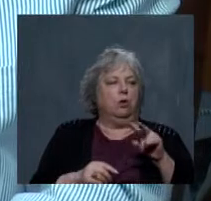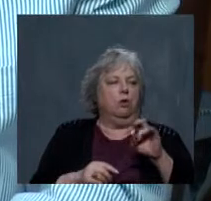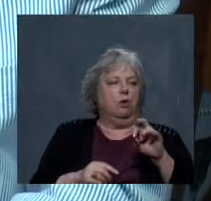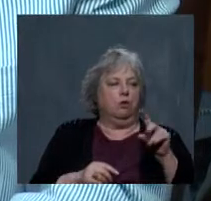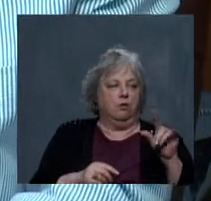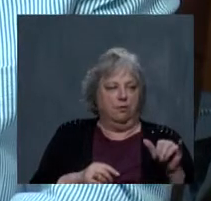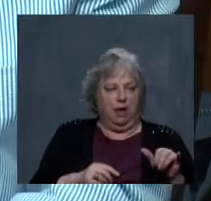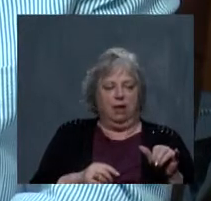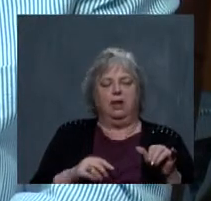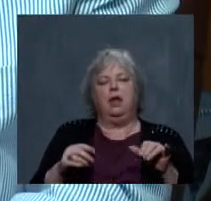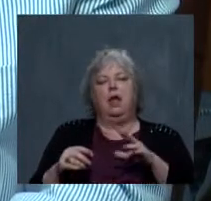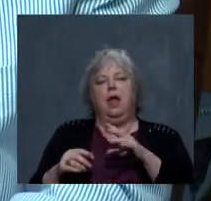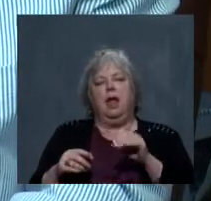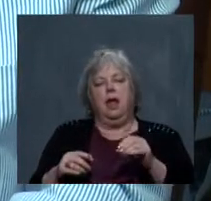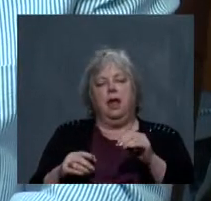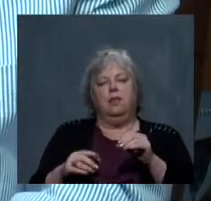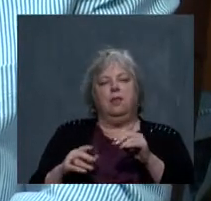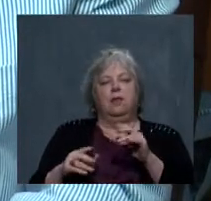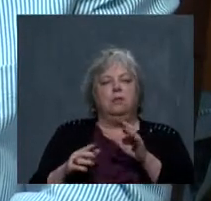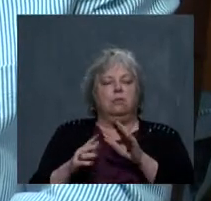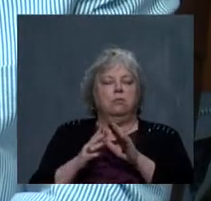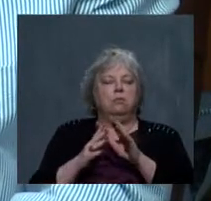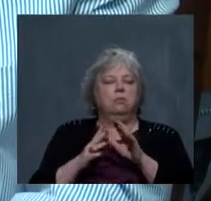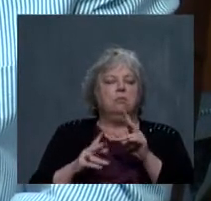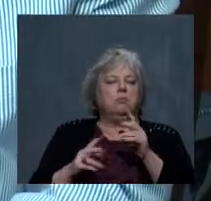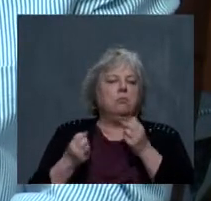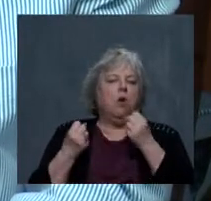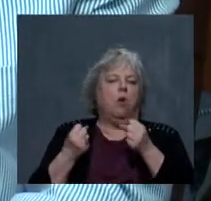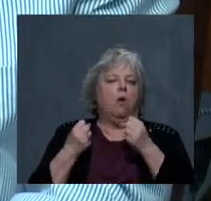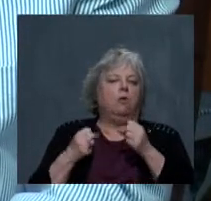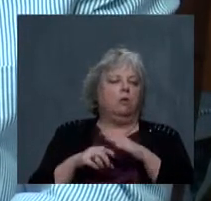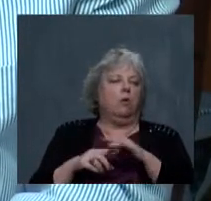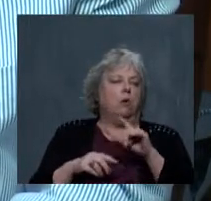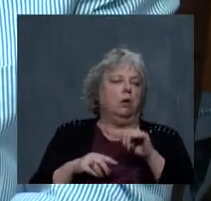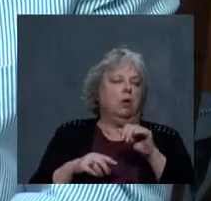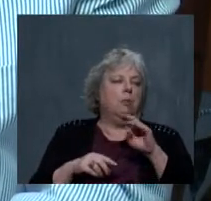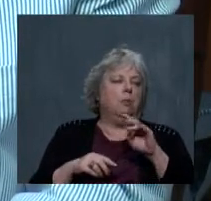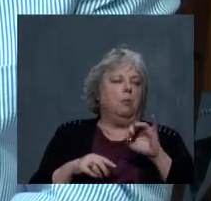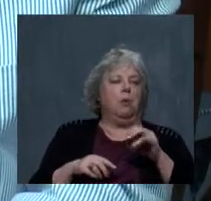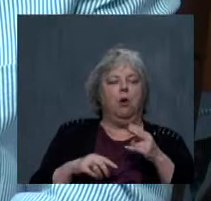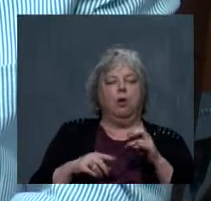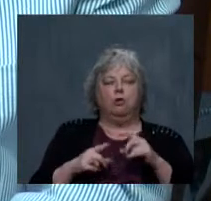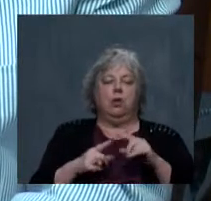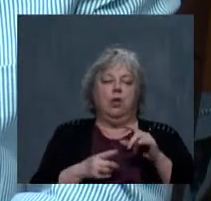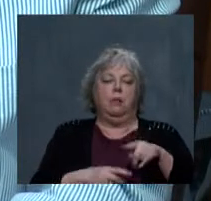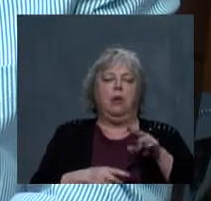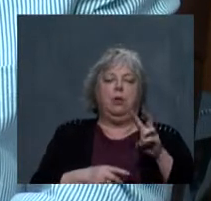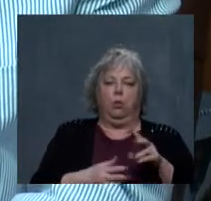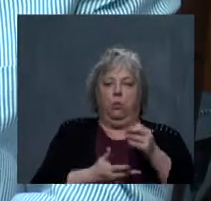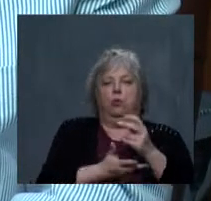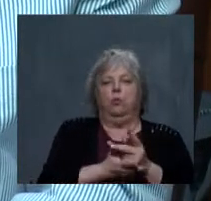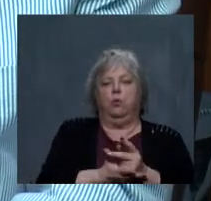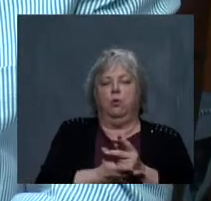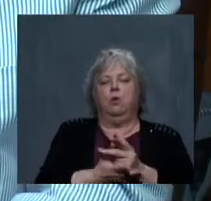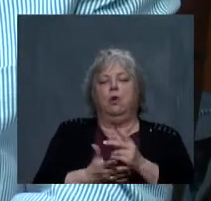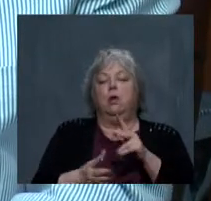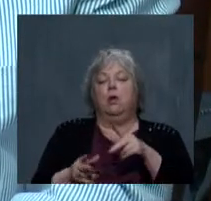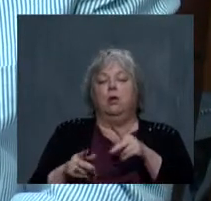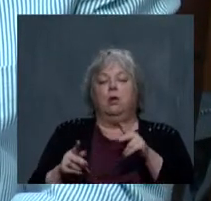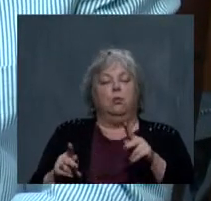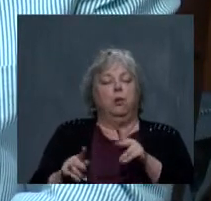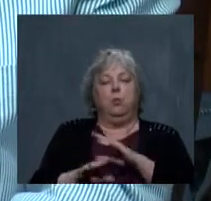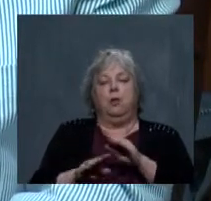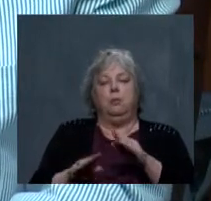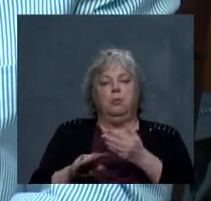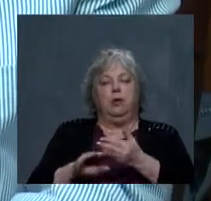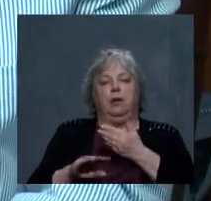31 subdivision and the traveling public on LaMarche Drive in the method approved by the Public Works Department. No permits, including advanced